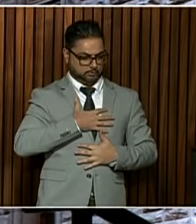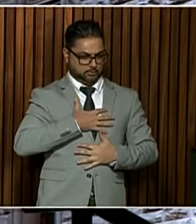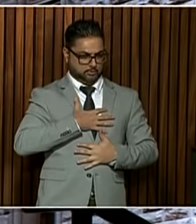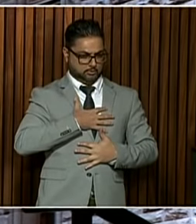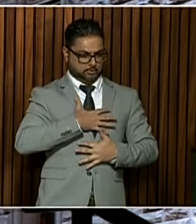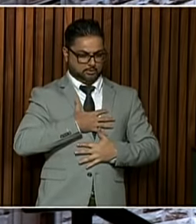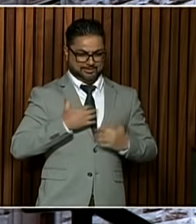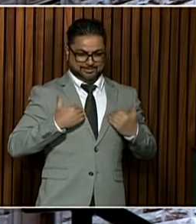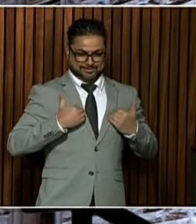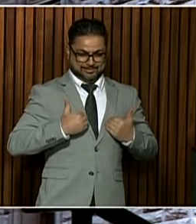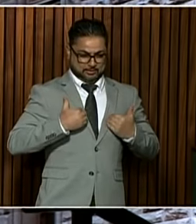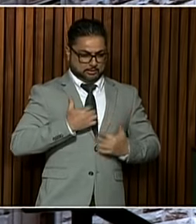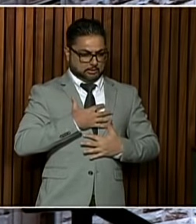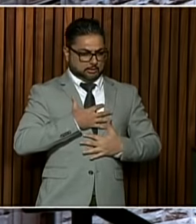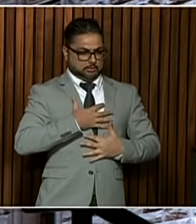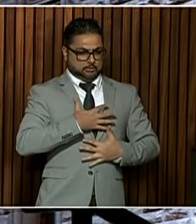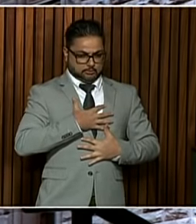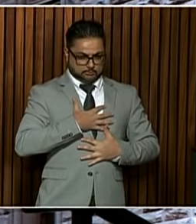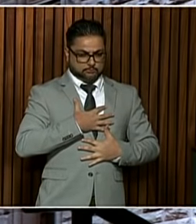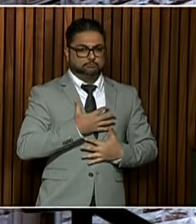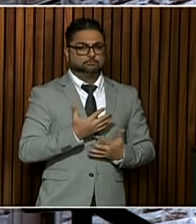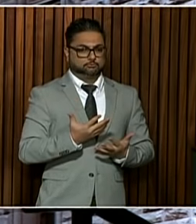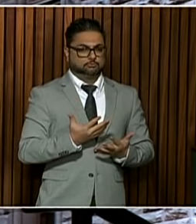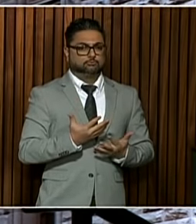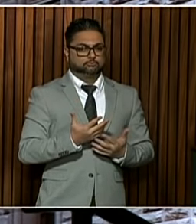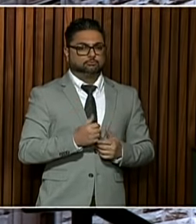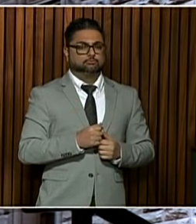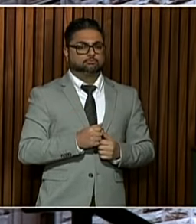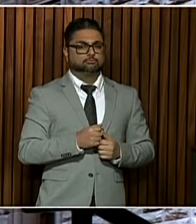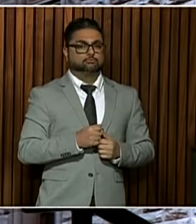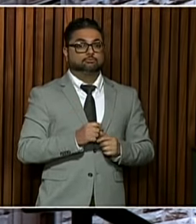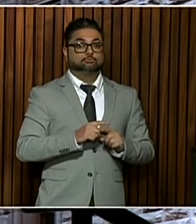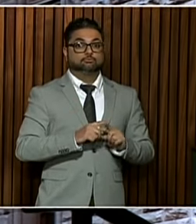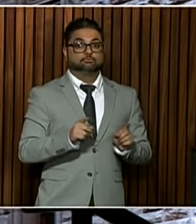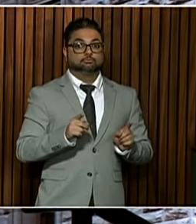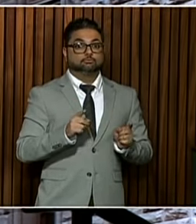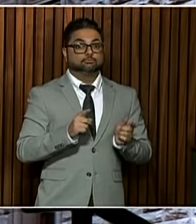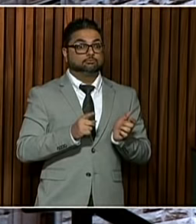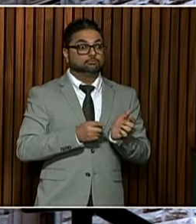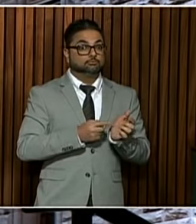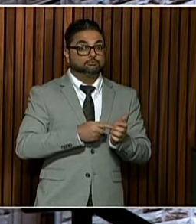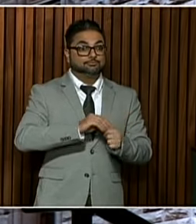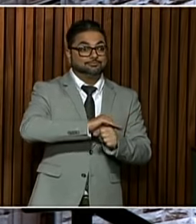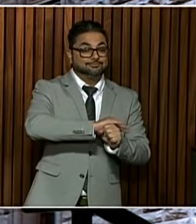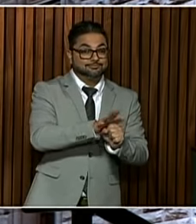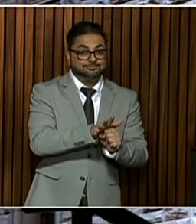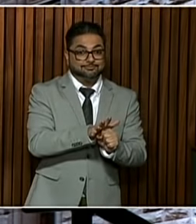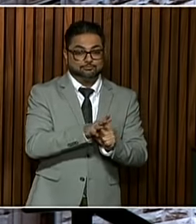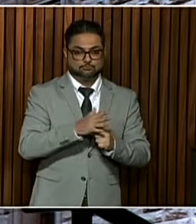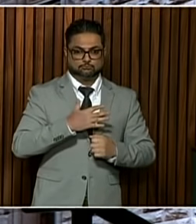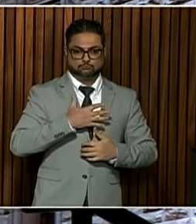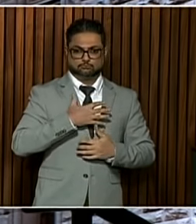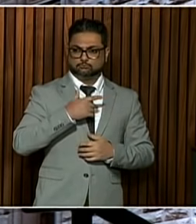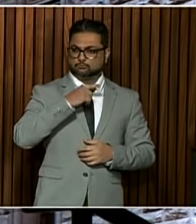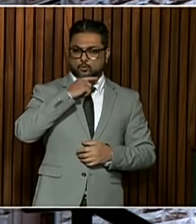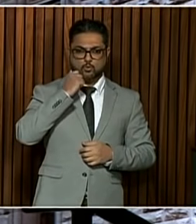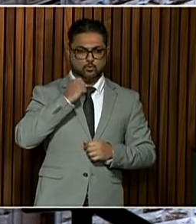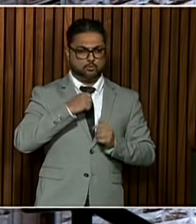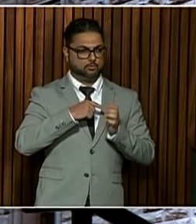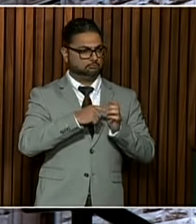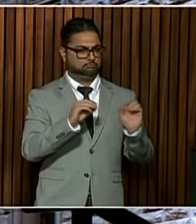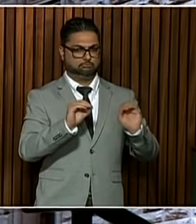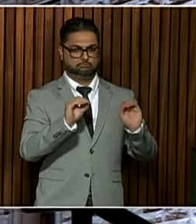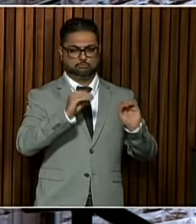COVID-19, some of our elderly people in these residences don't give very much evidence of the symptoms. Some do not mount much of a fever. They don't